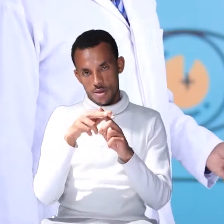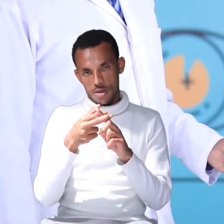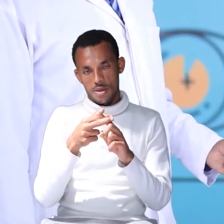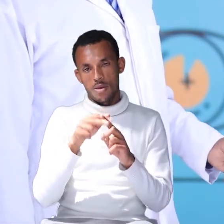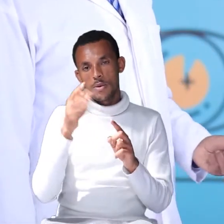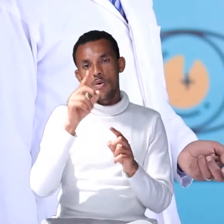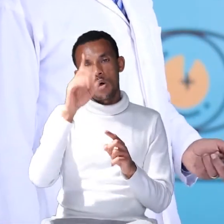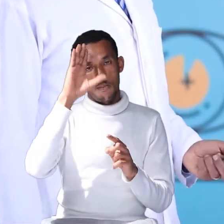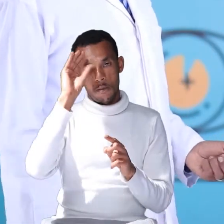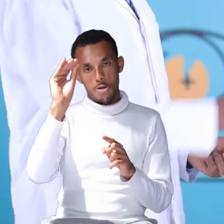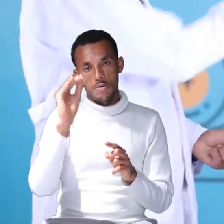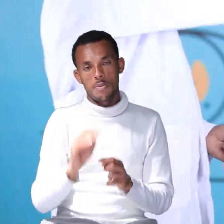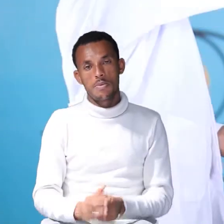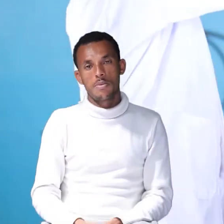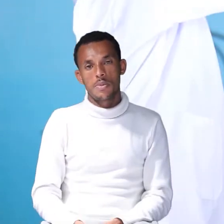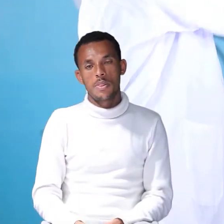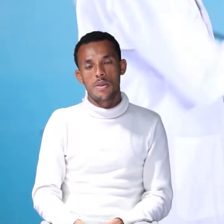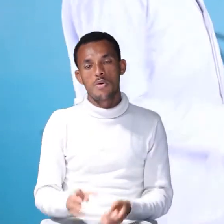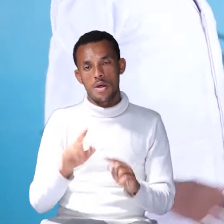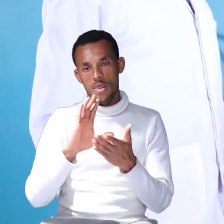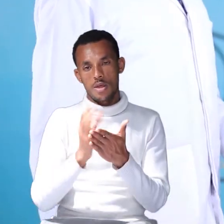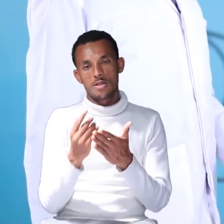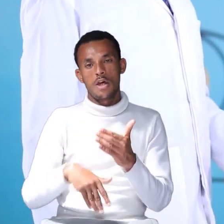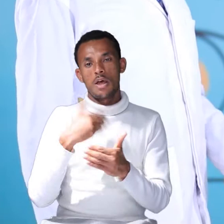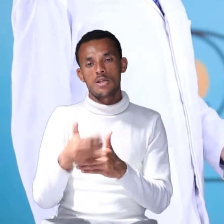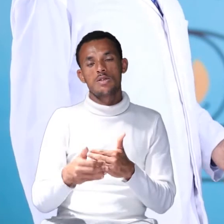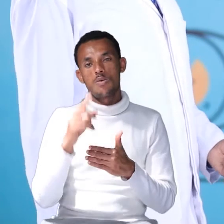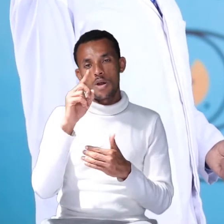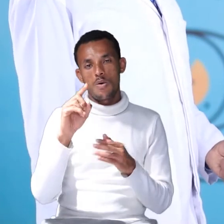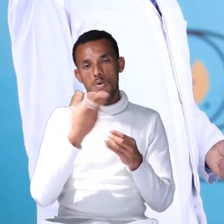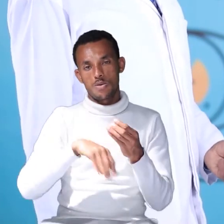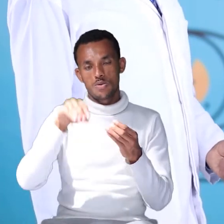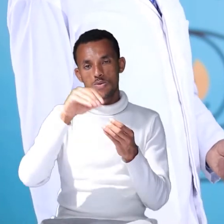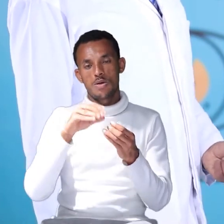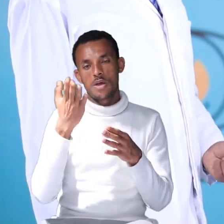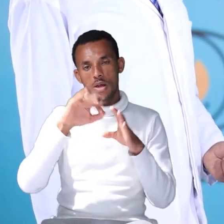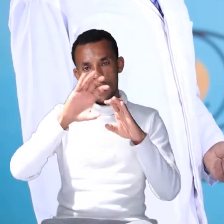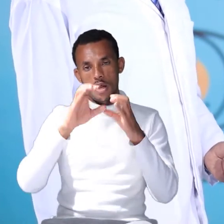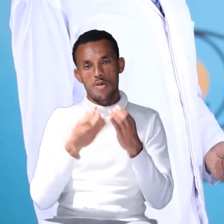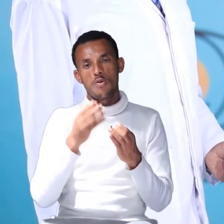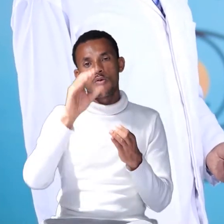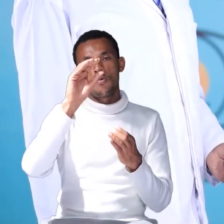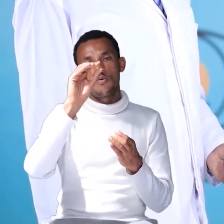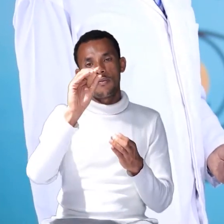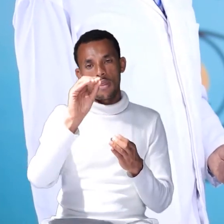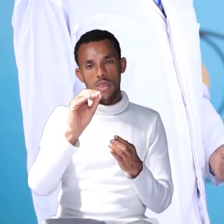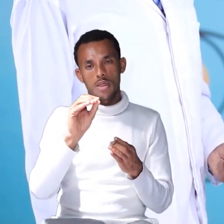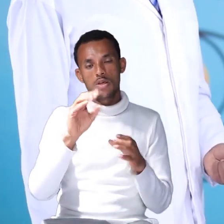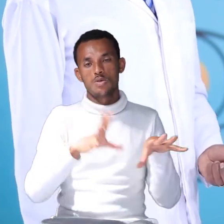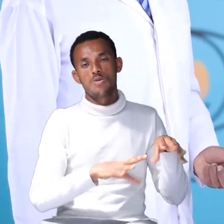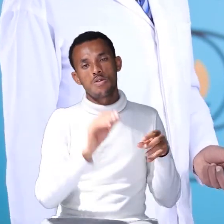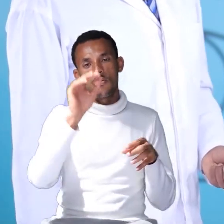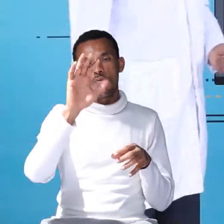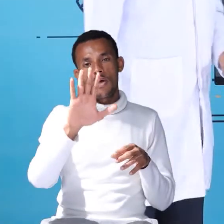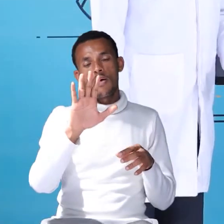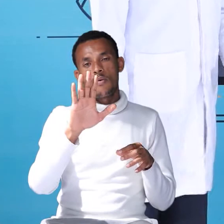per person it will be. When you are taking the next one also, in a class of 50 students, 5